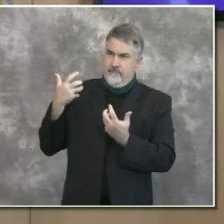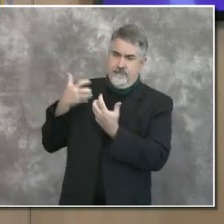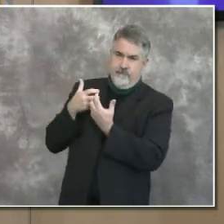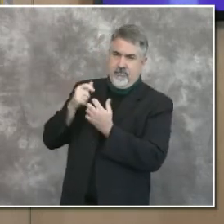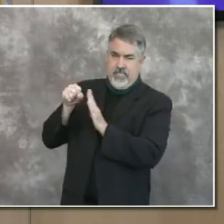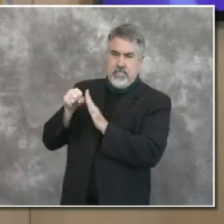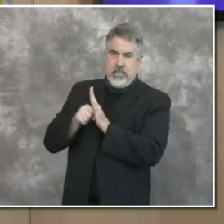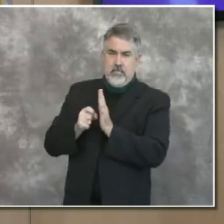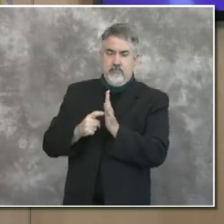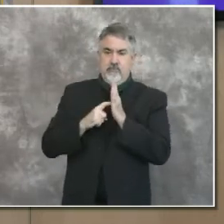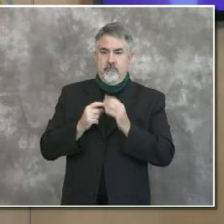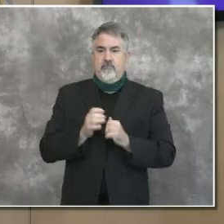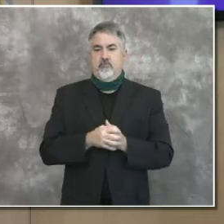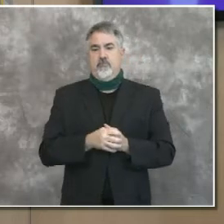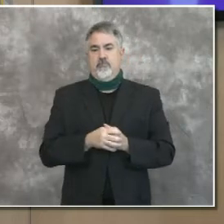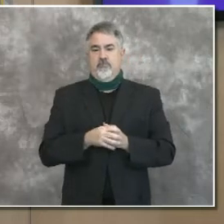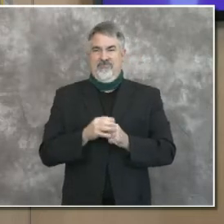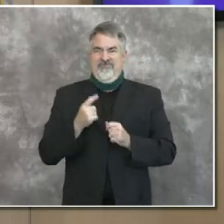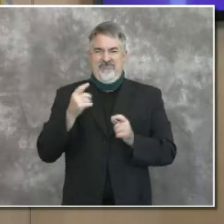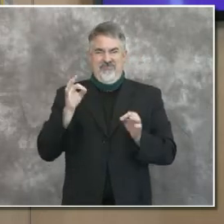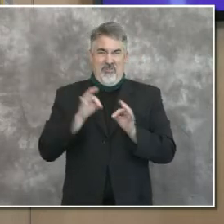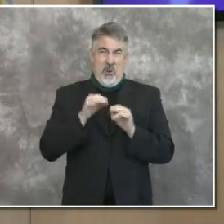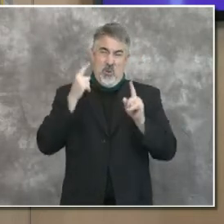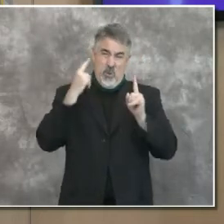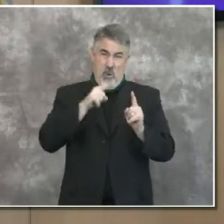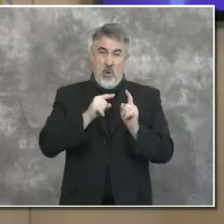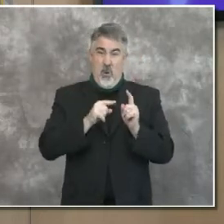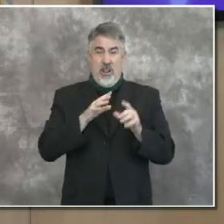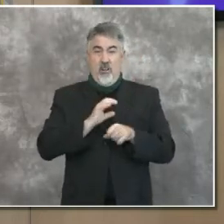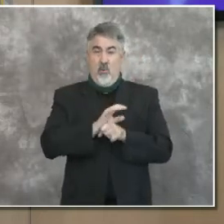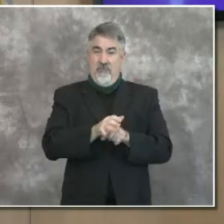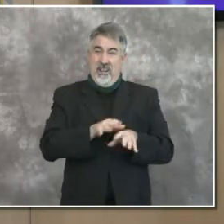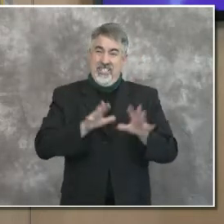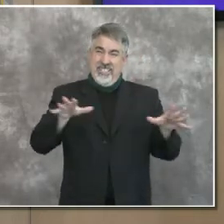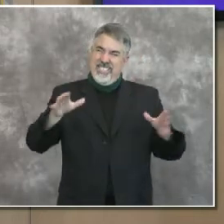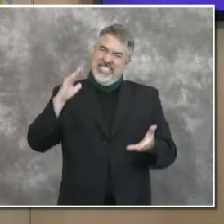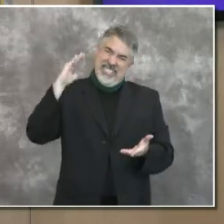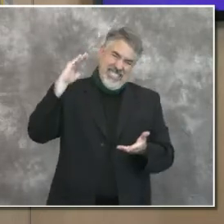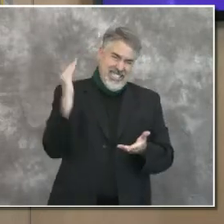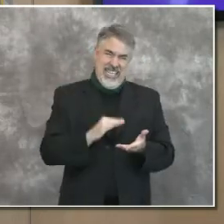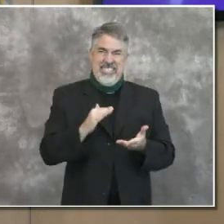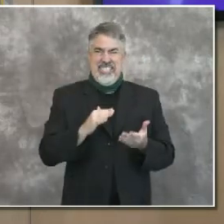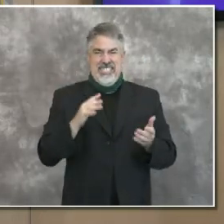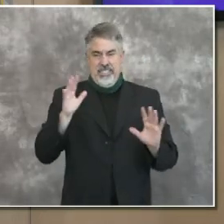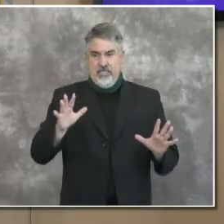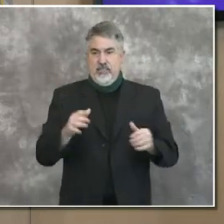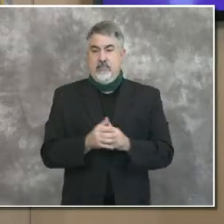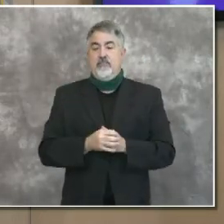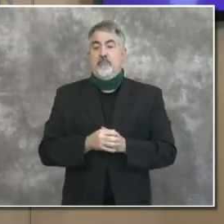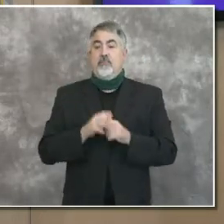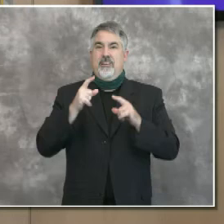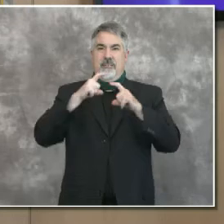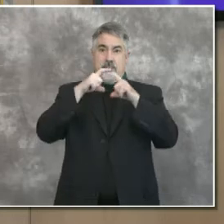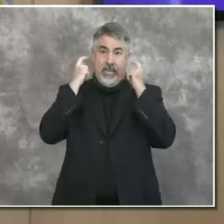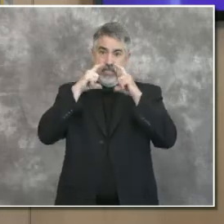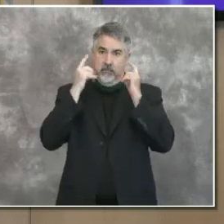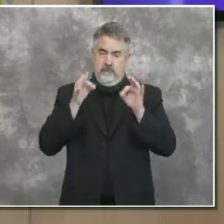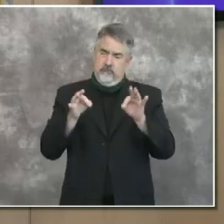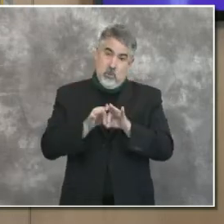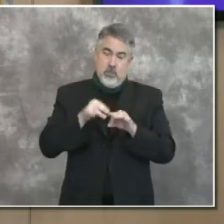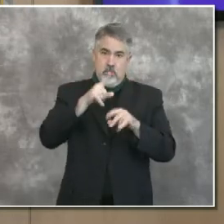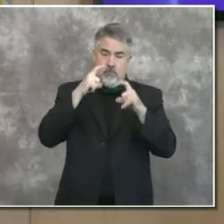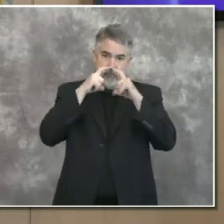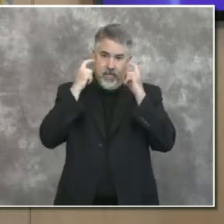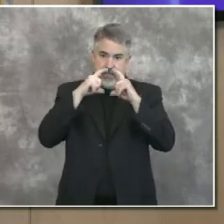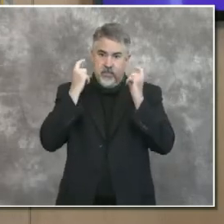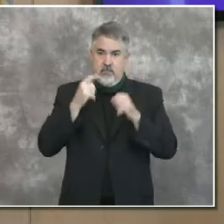risk. A part of this is face coverings. Wearing a face covering during the coronavirus pandemic is a preventive measure that